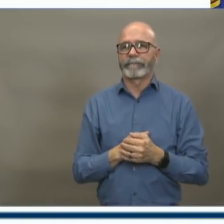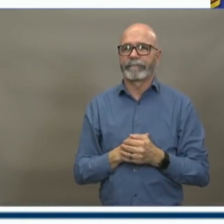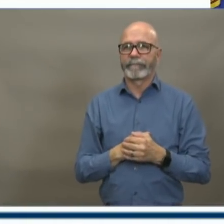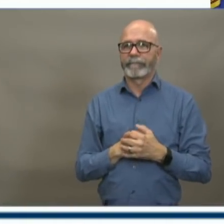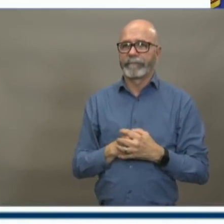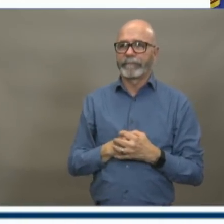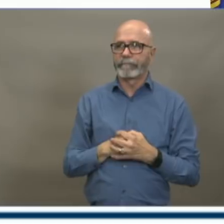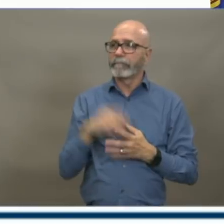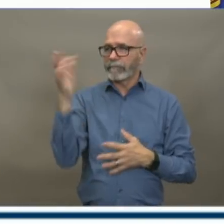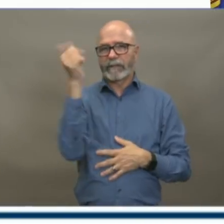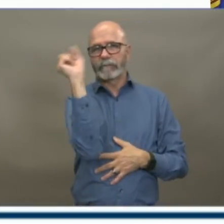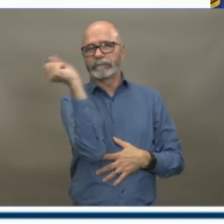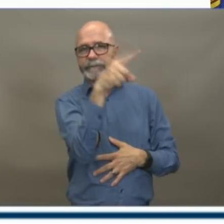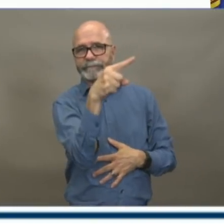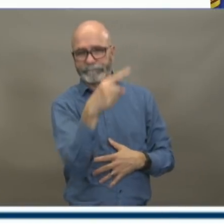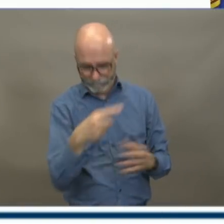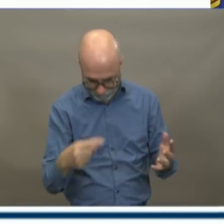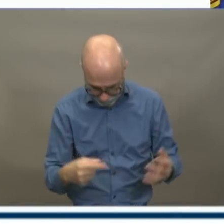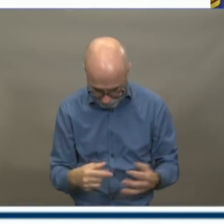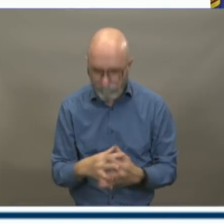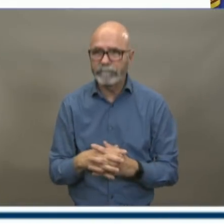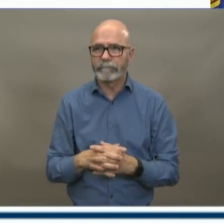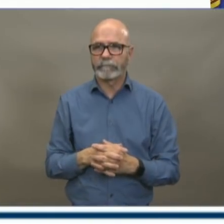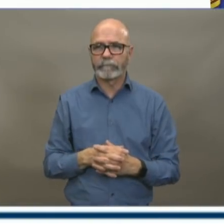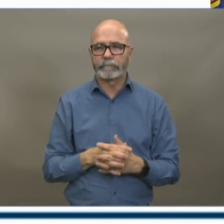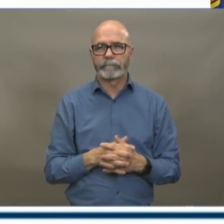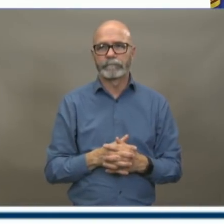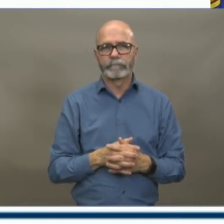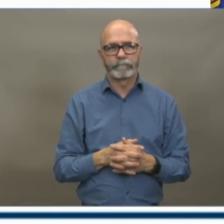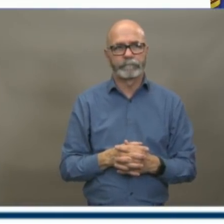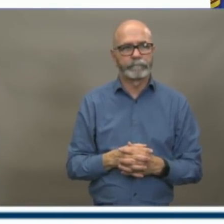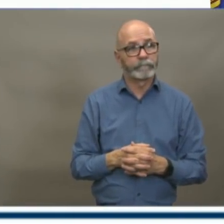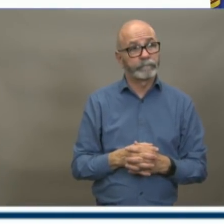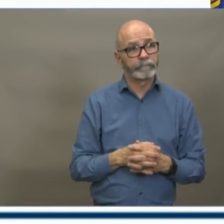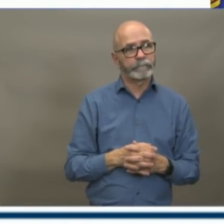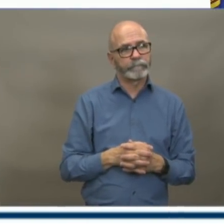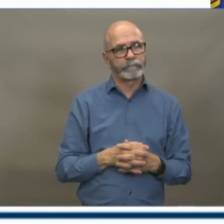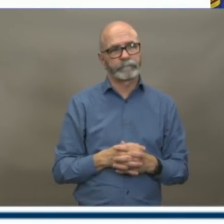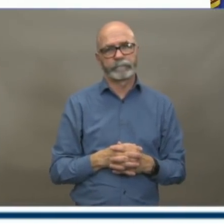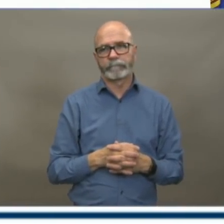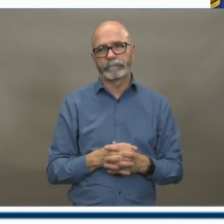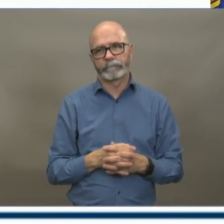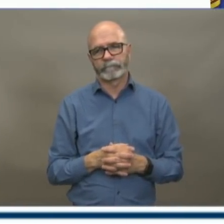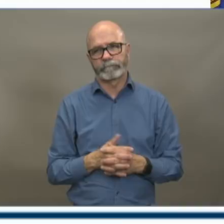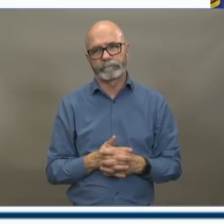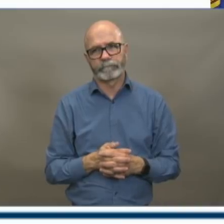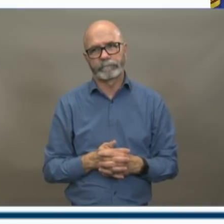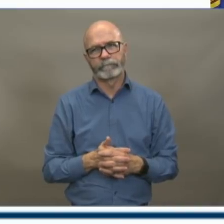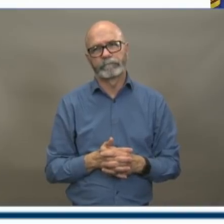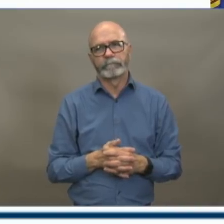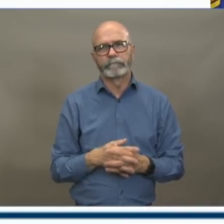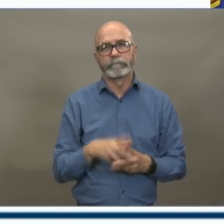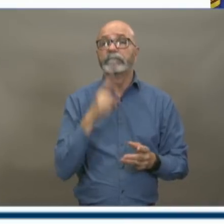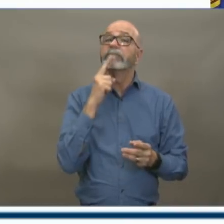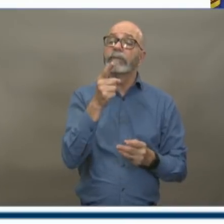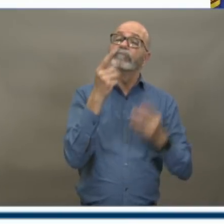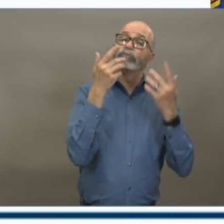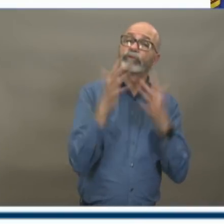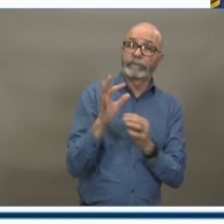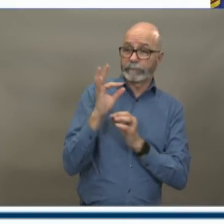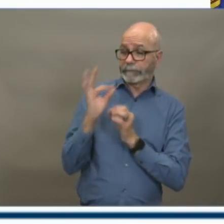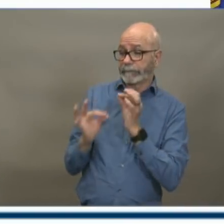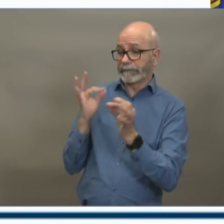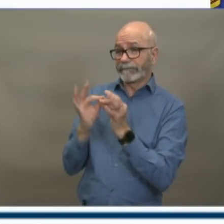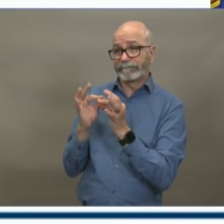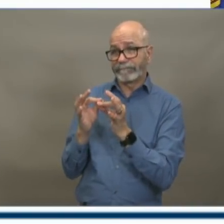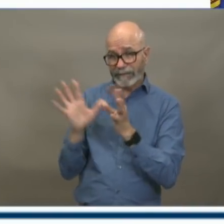And I understand that a number of tests were being sent to a lab. You were looking to see